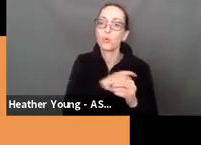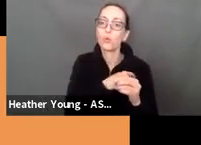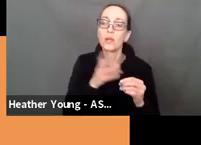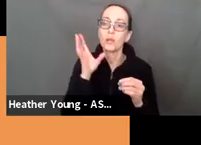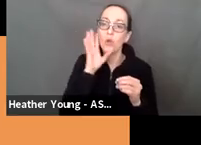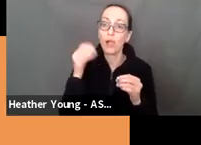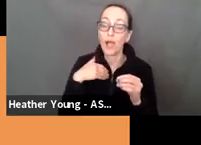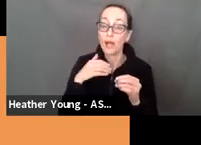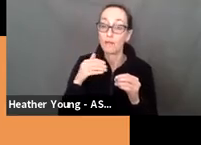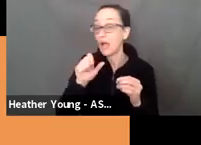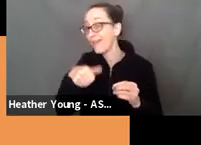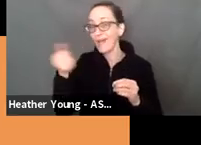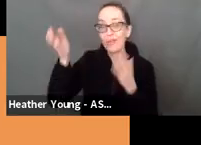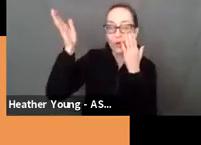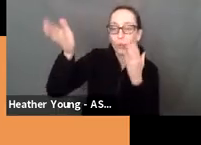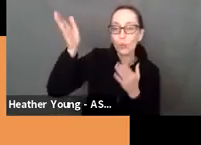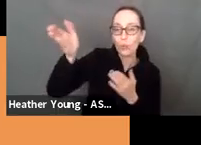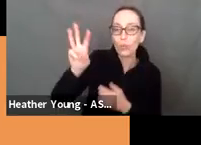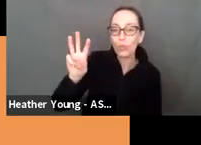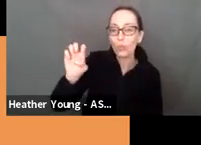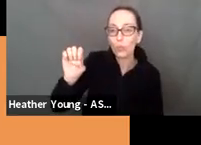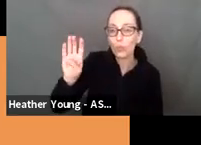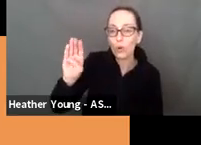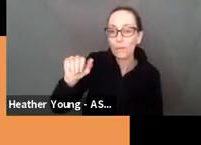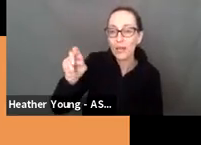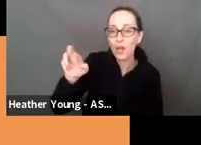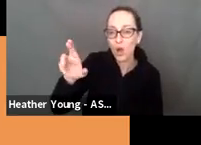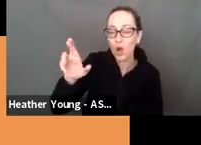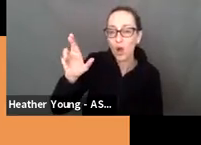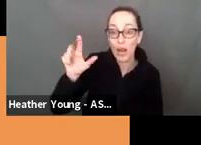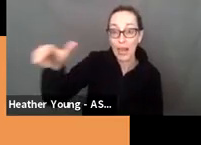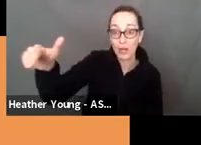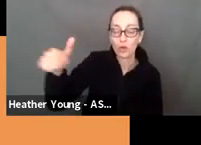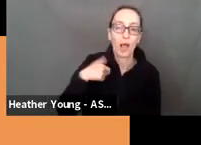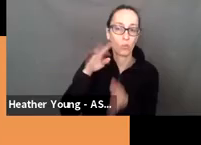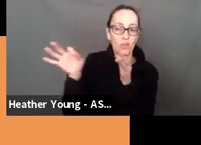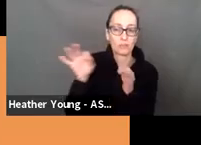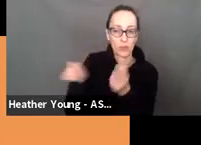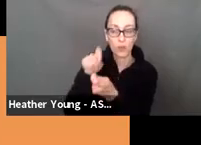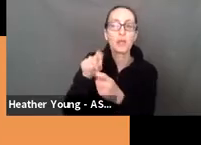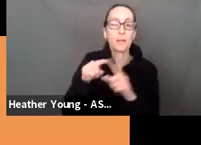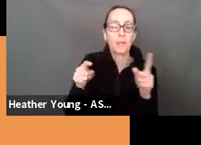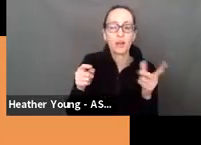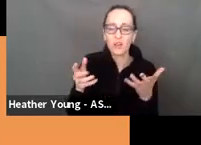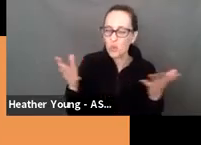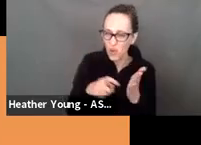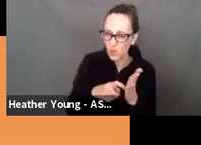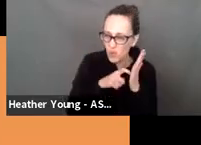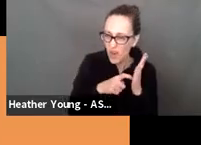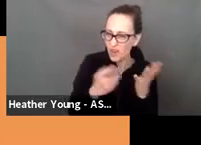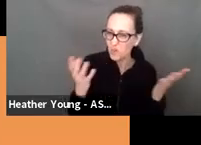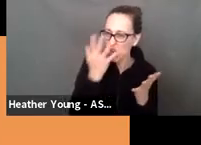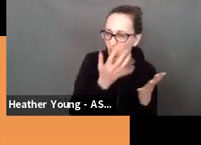webinar coming up, which I'll talk about near the end of this presentation, but we're going to go over the specifics of what we require and what that looks